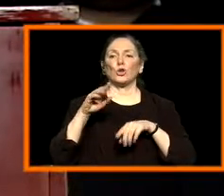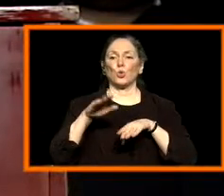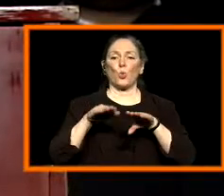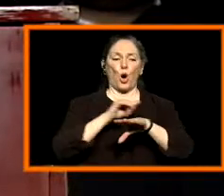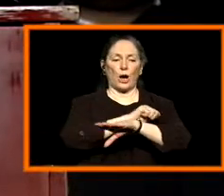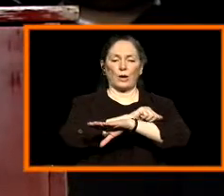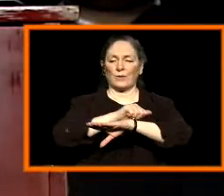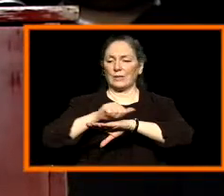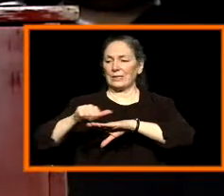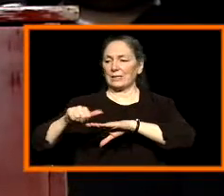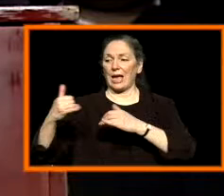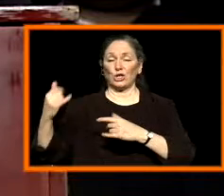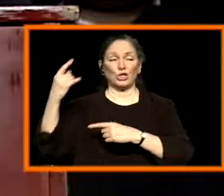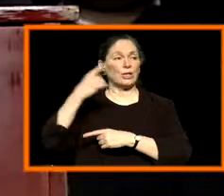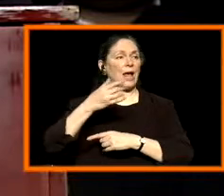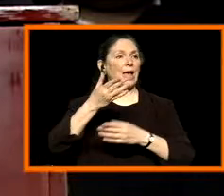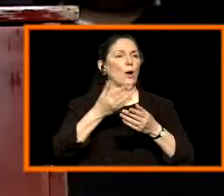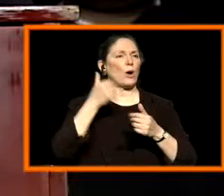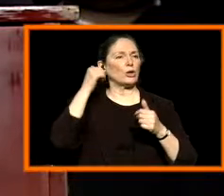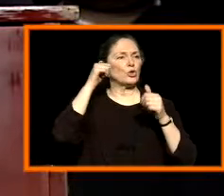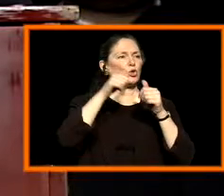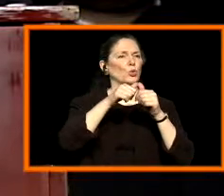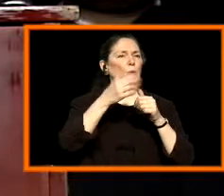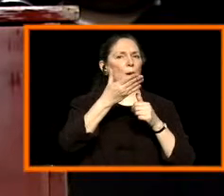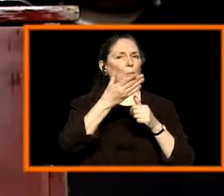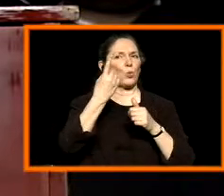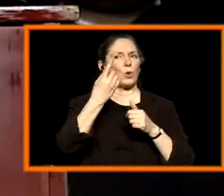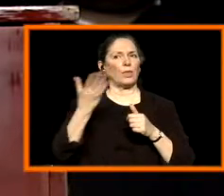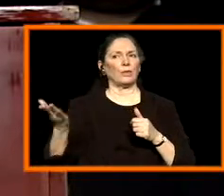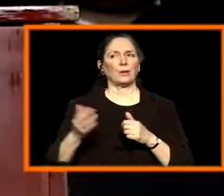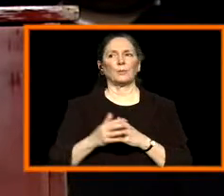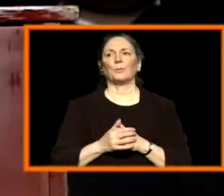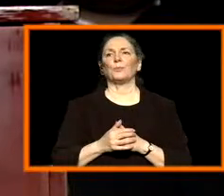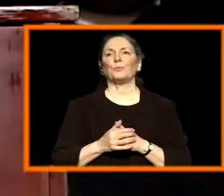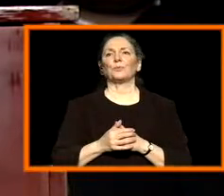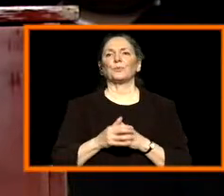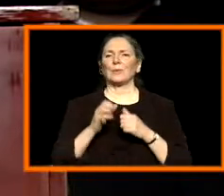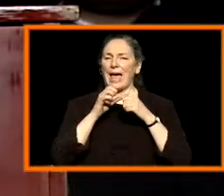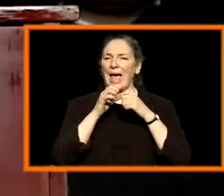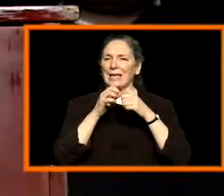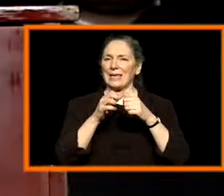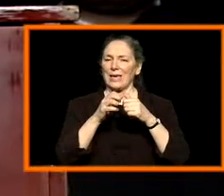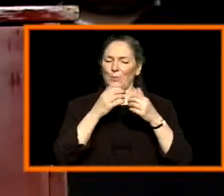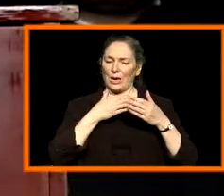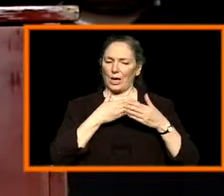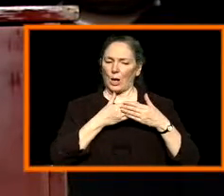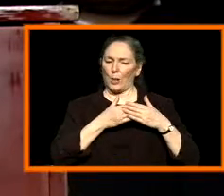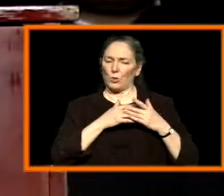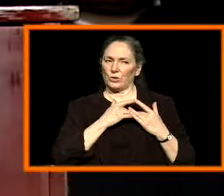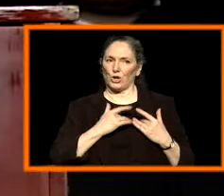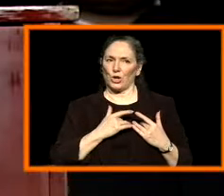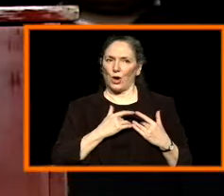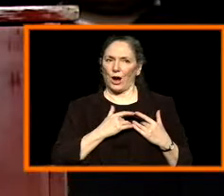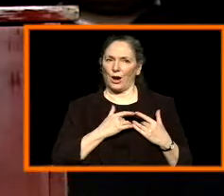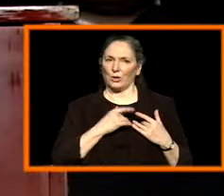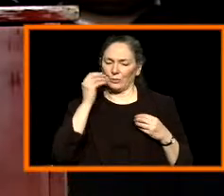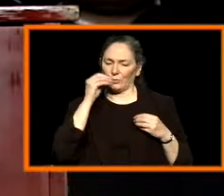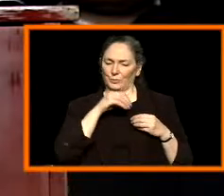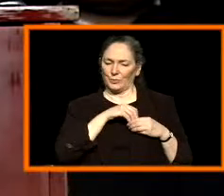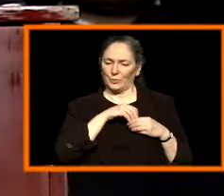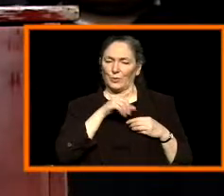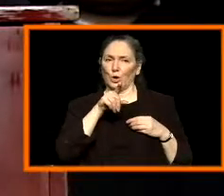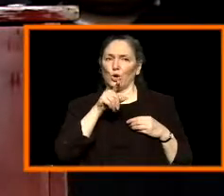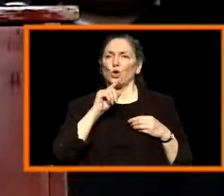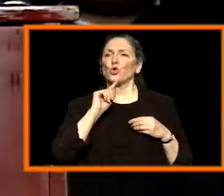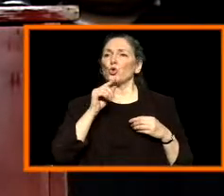stage today, I want you to remember something and keep it close to your heart. You